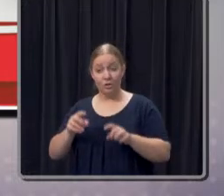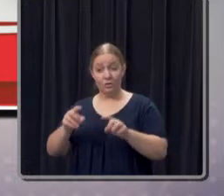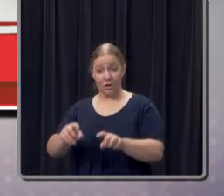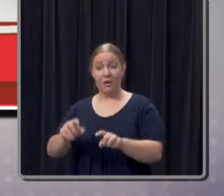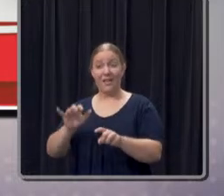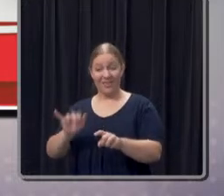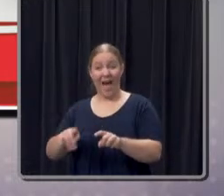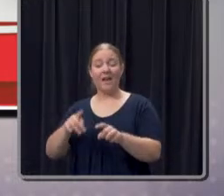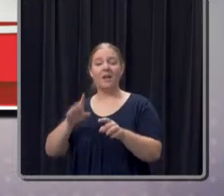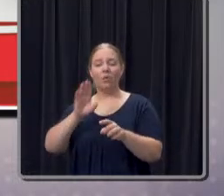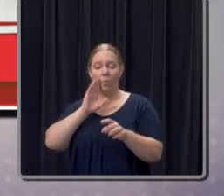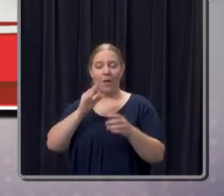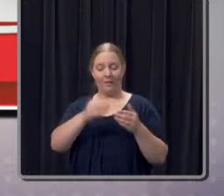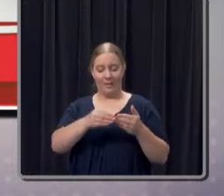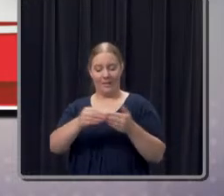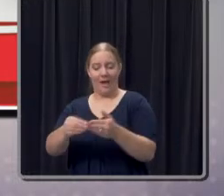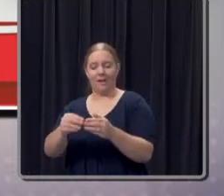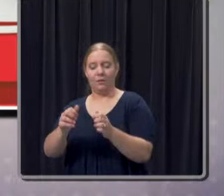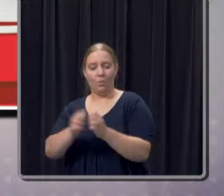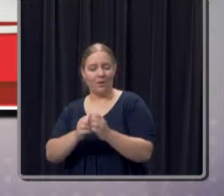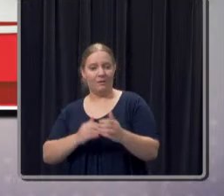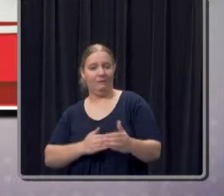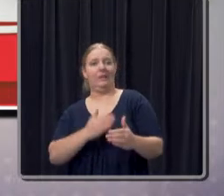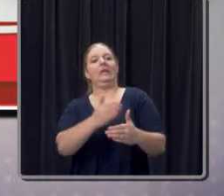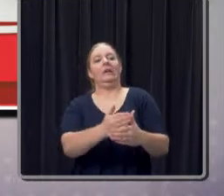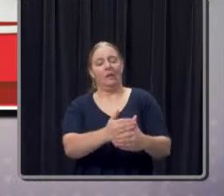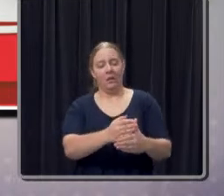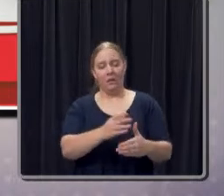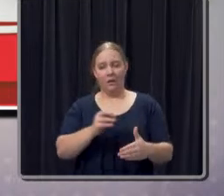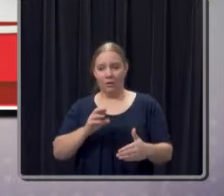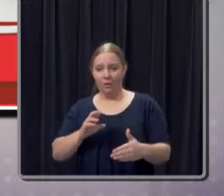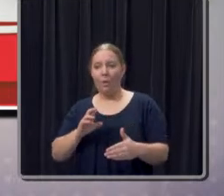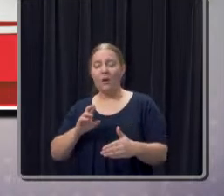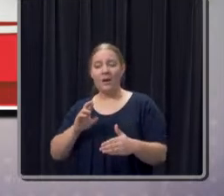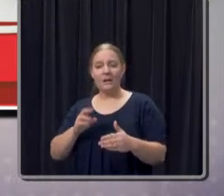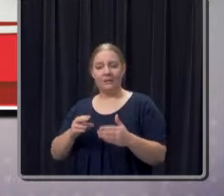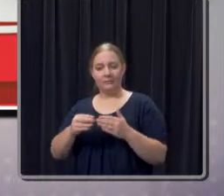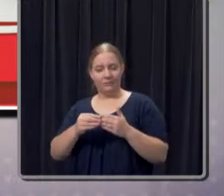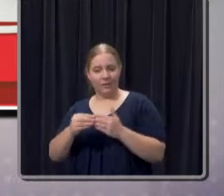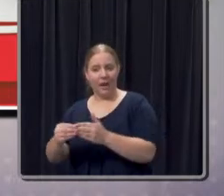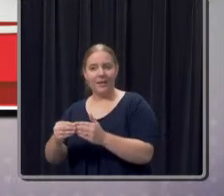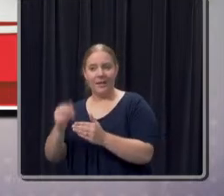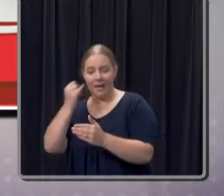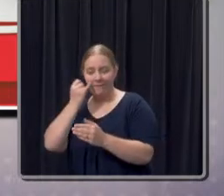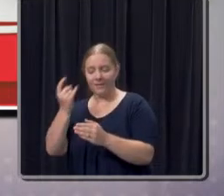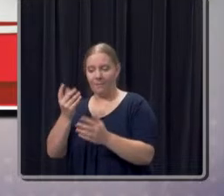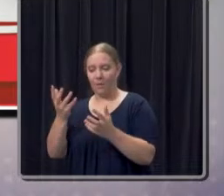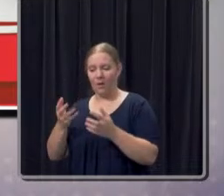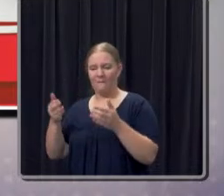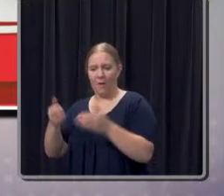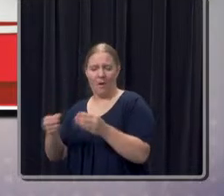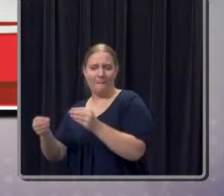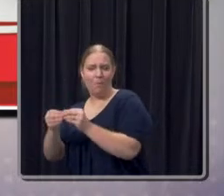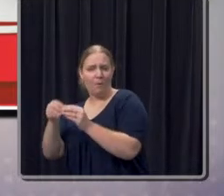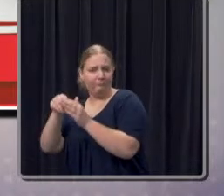turn, that guides us with any interventions that might be needed, guides us with some things that we might want to focus on. For example, in terms of